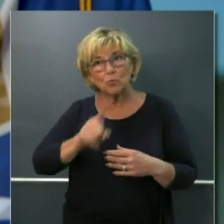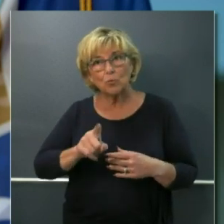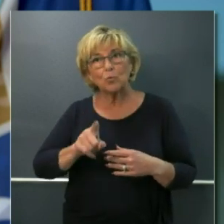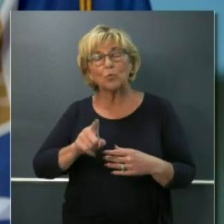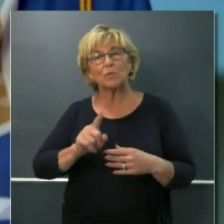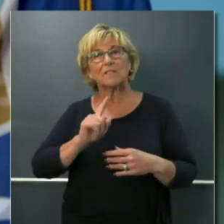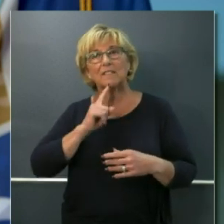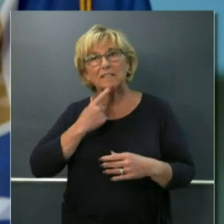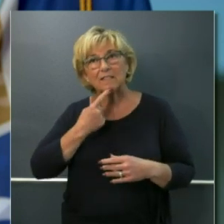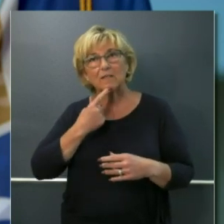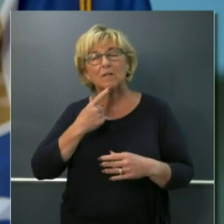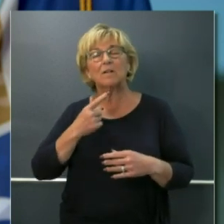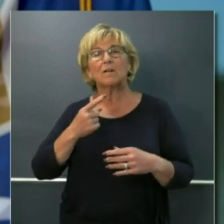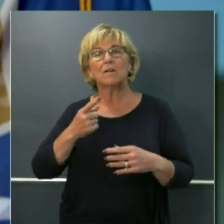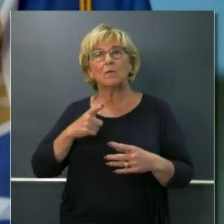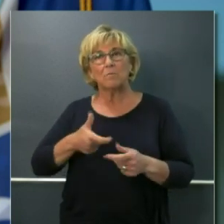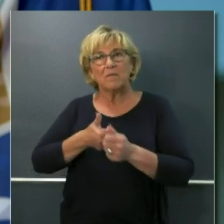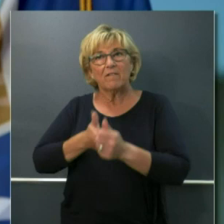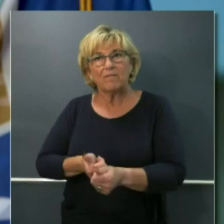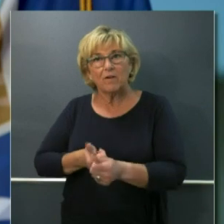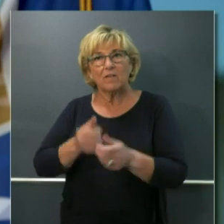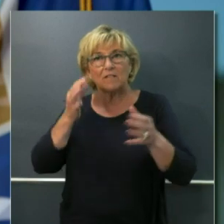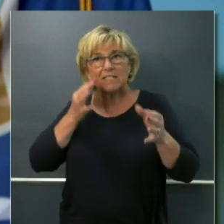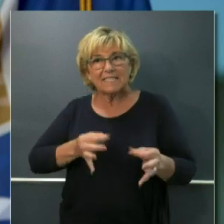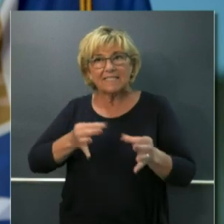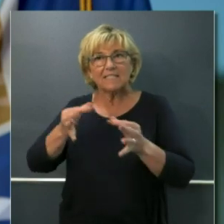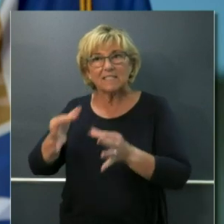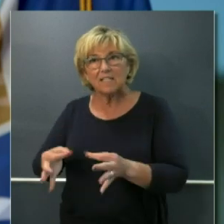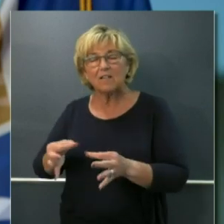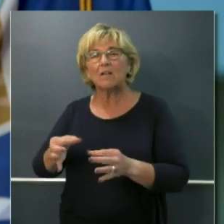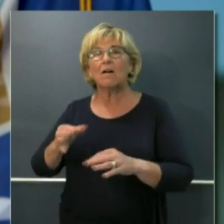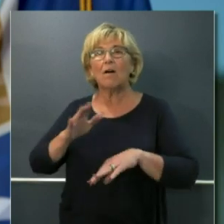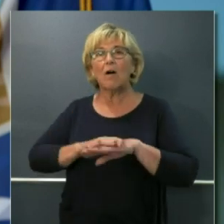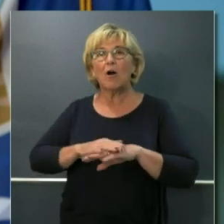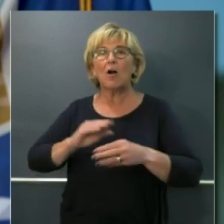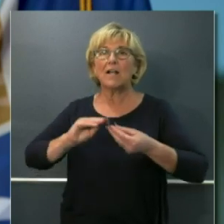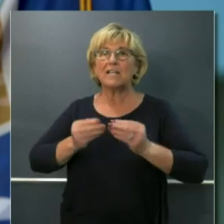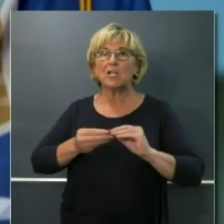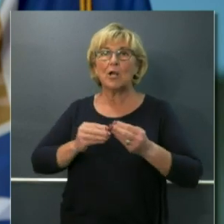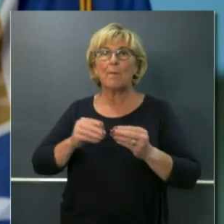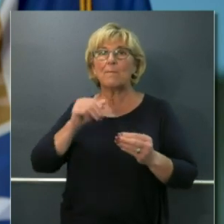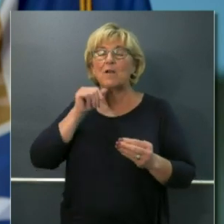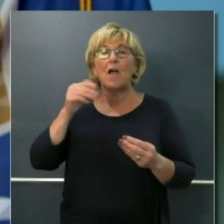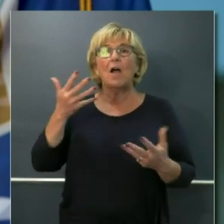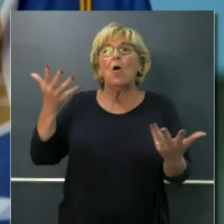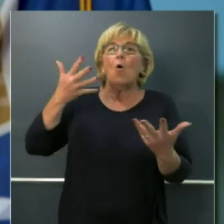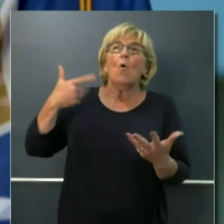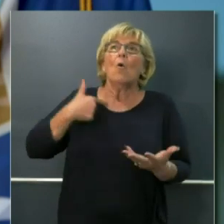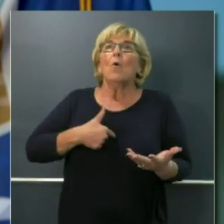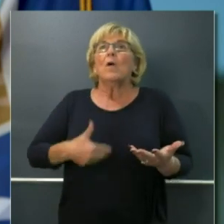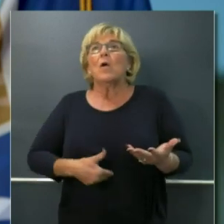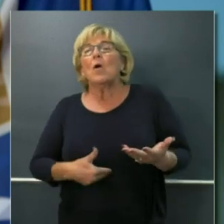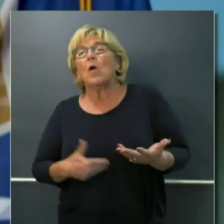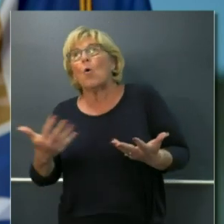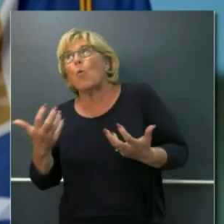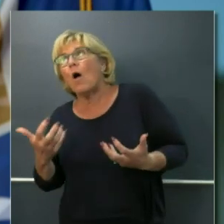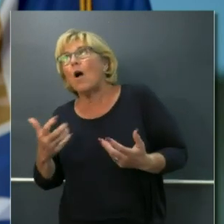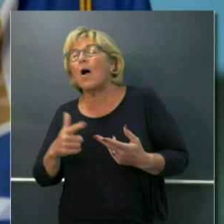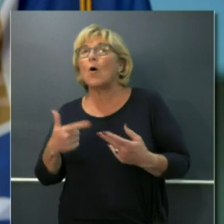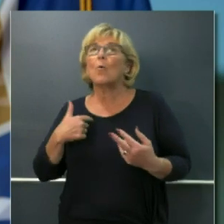we make decisions, again, on the basis of fact and data, not ideology, not what we want, not what we